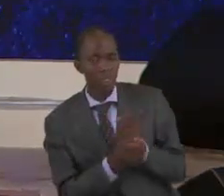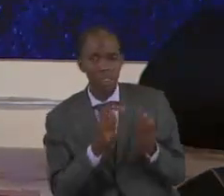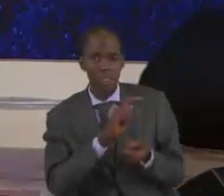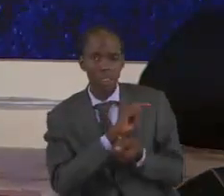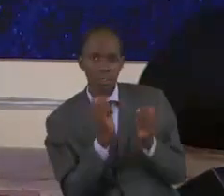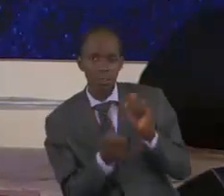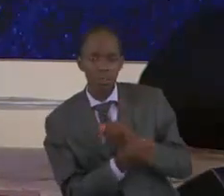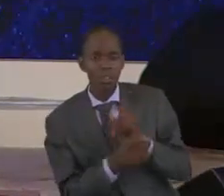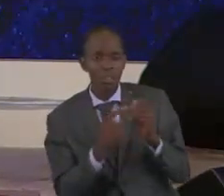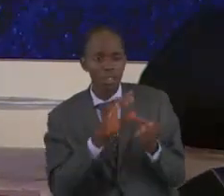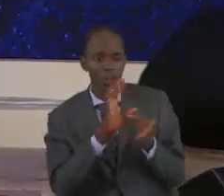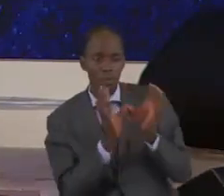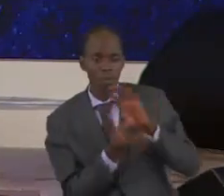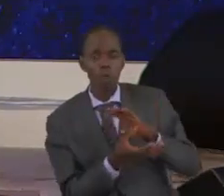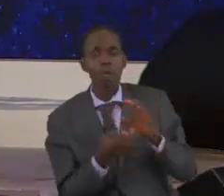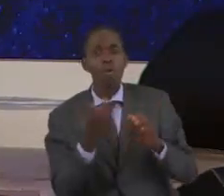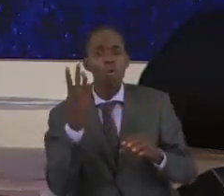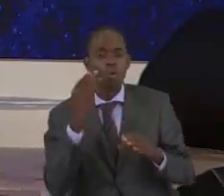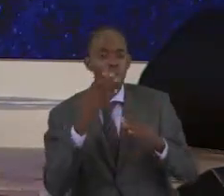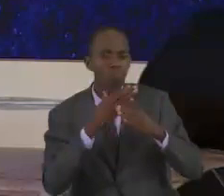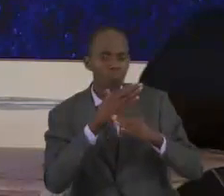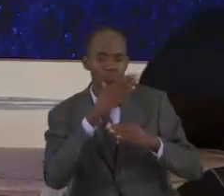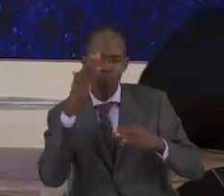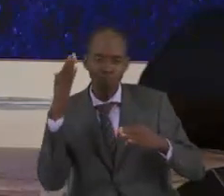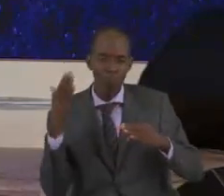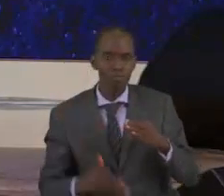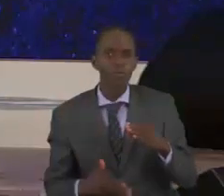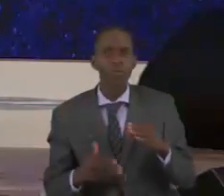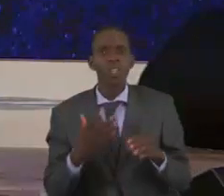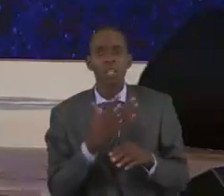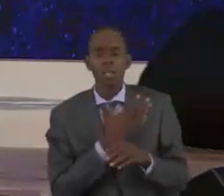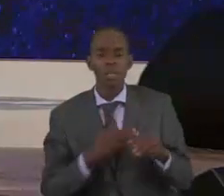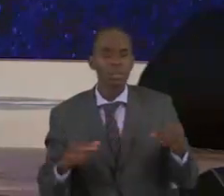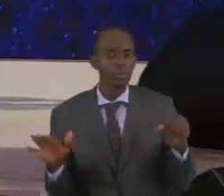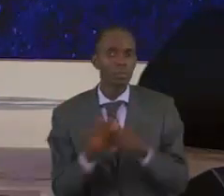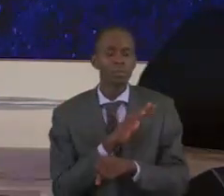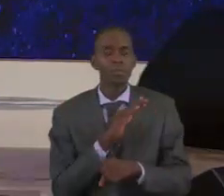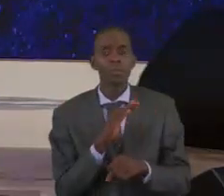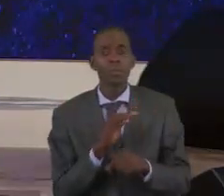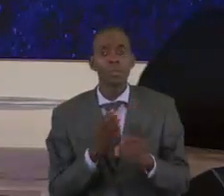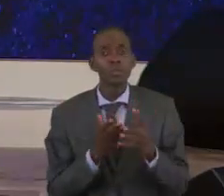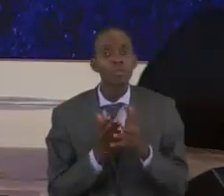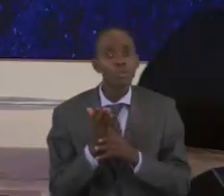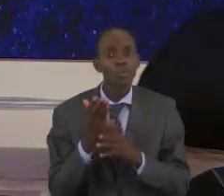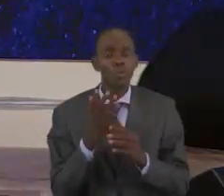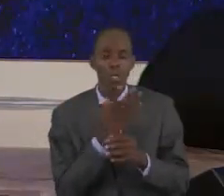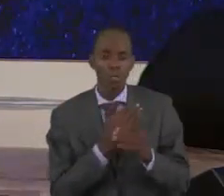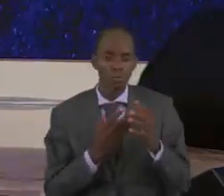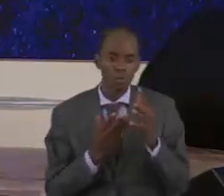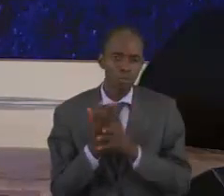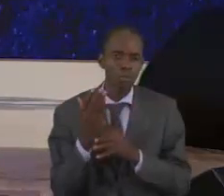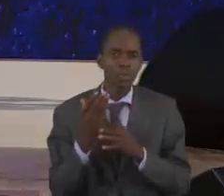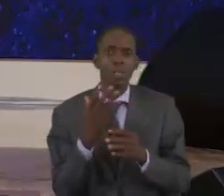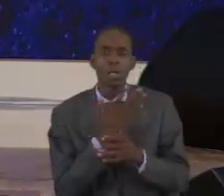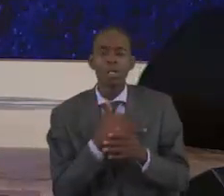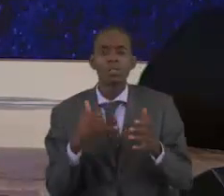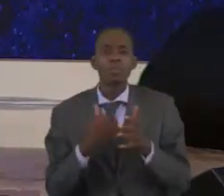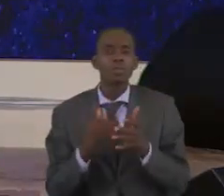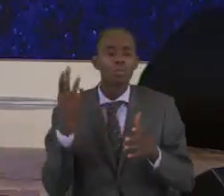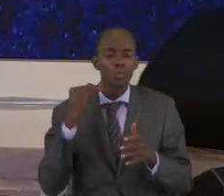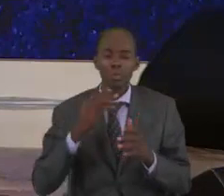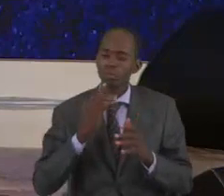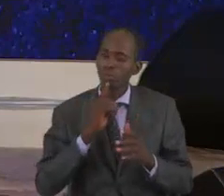the conversion was total and complete through and through, and it was